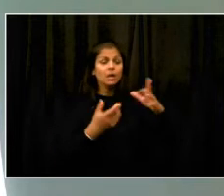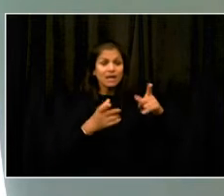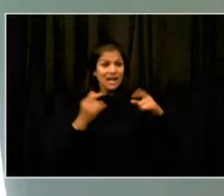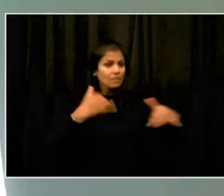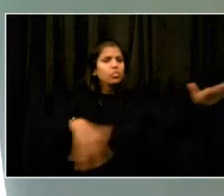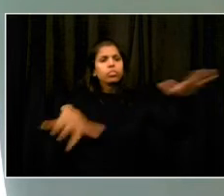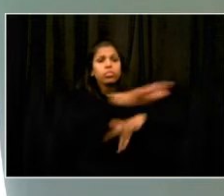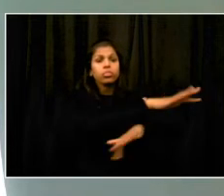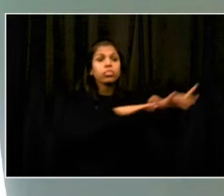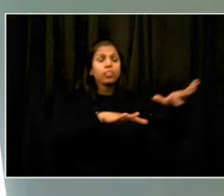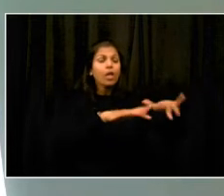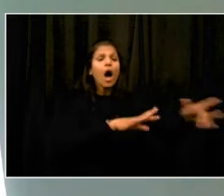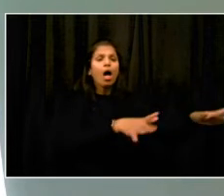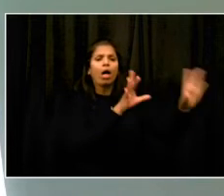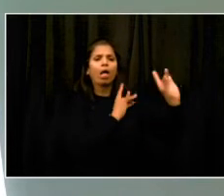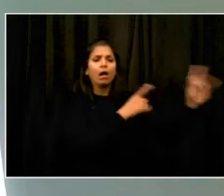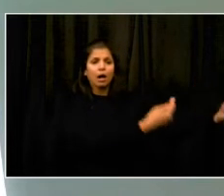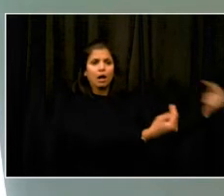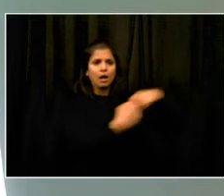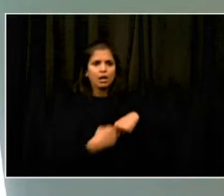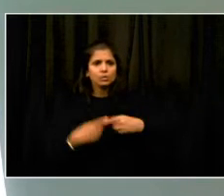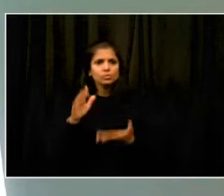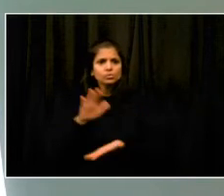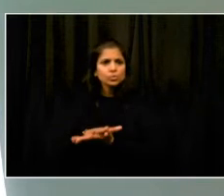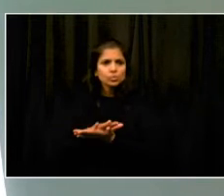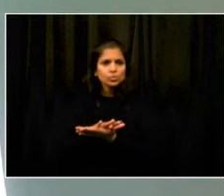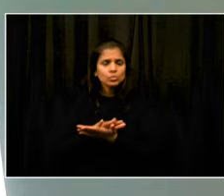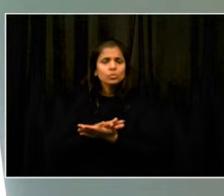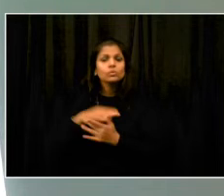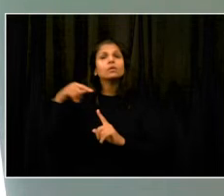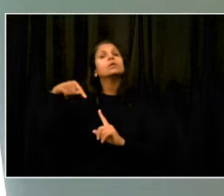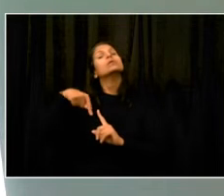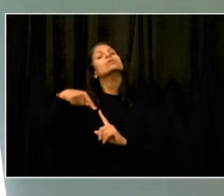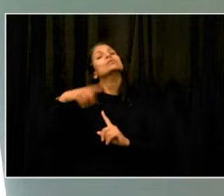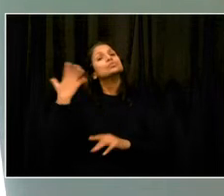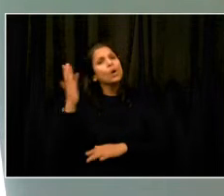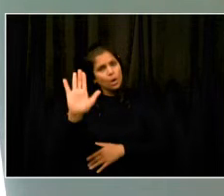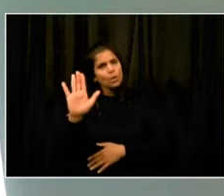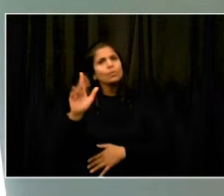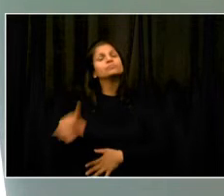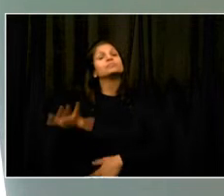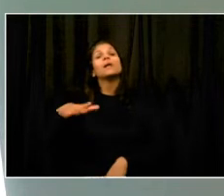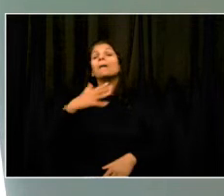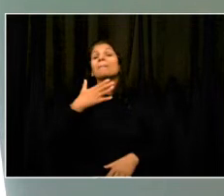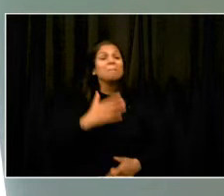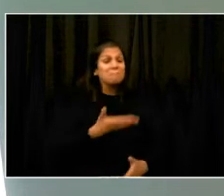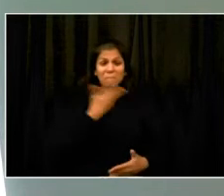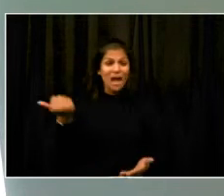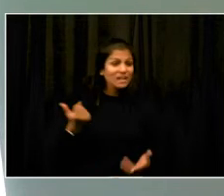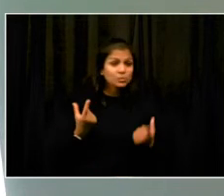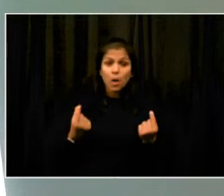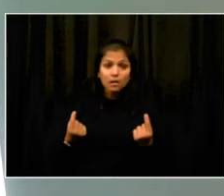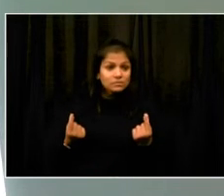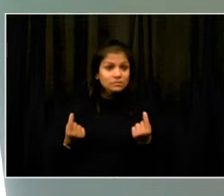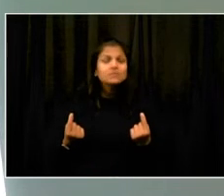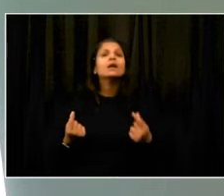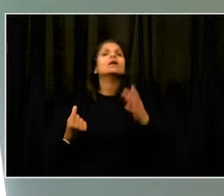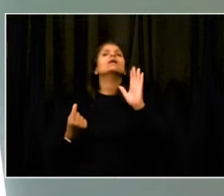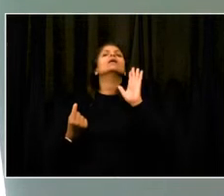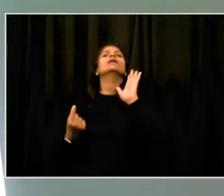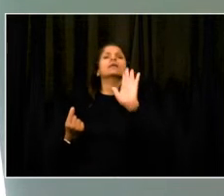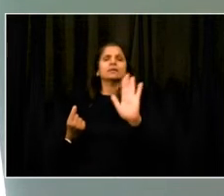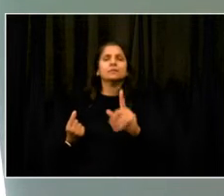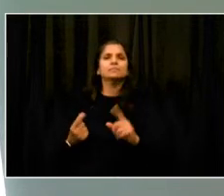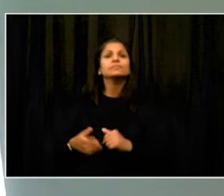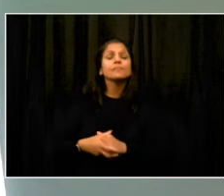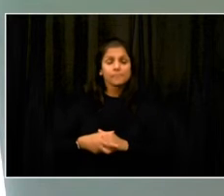occur in people that they acquire outside the schools. So the best that we can do in our school system is to strengthen those lines of defense. And